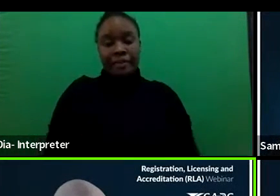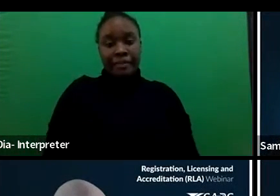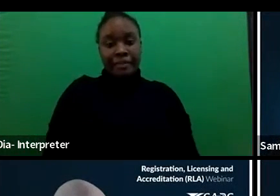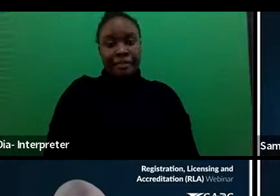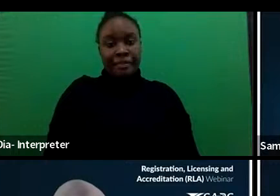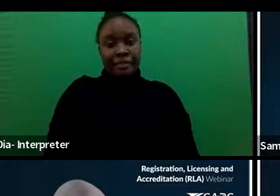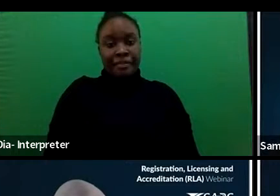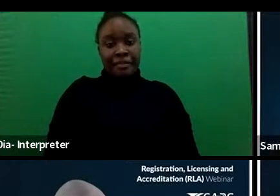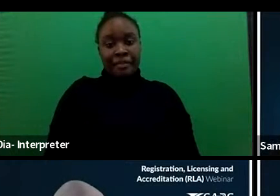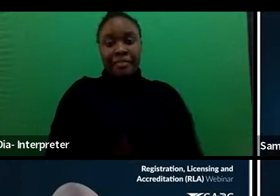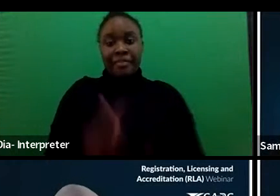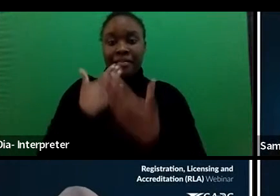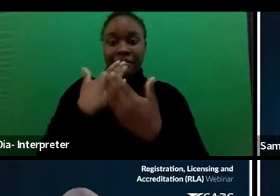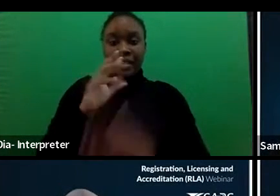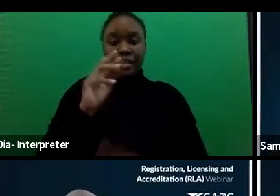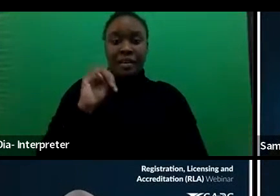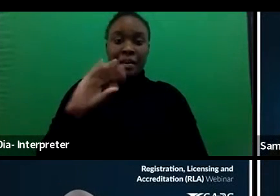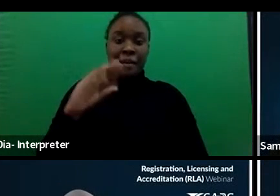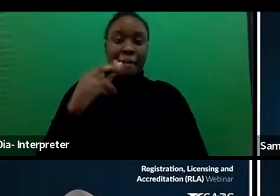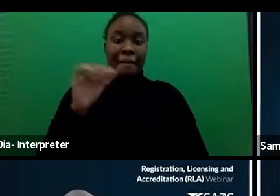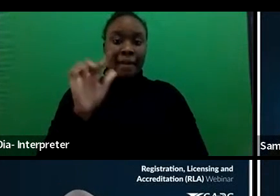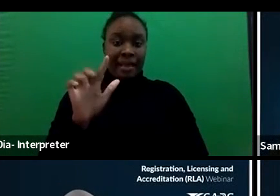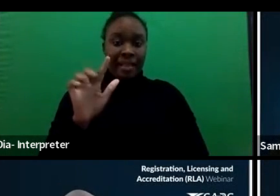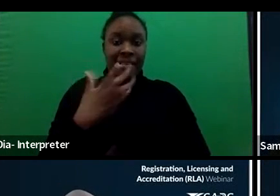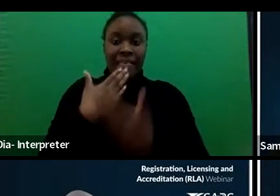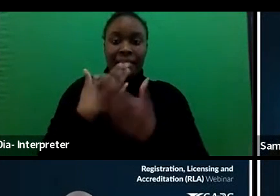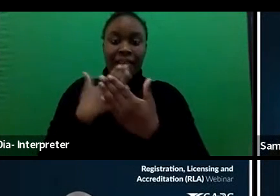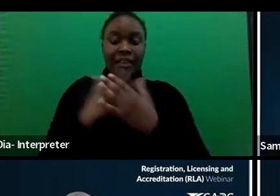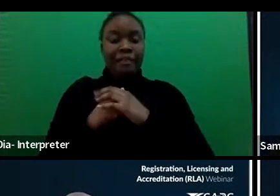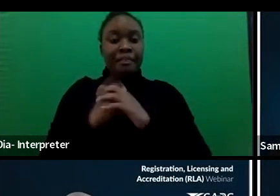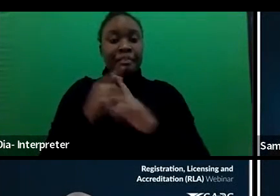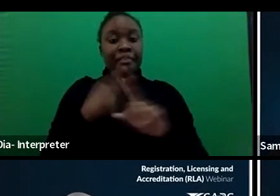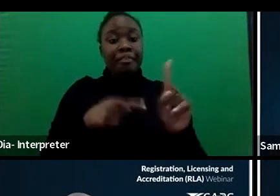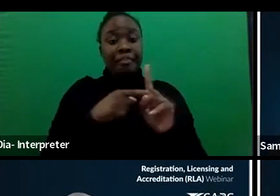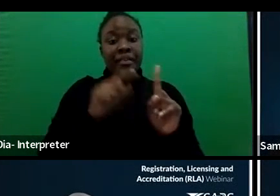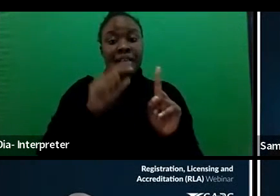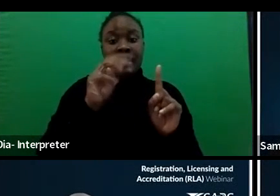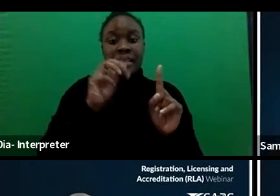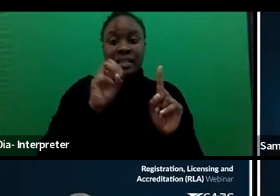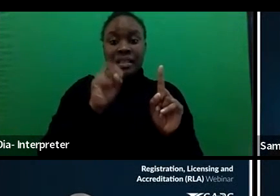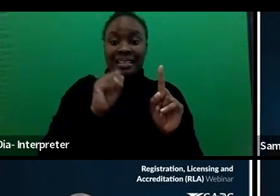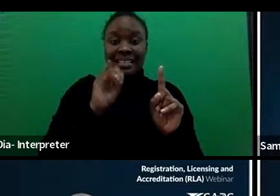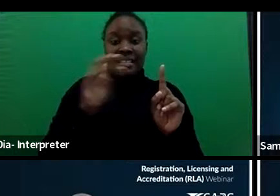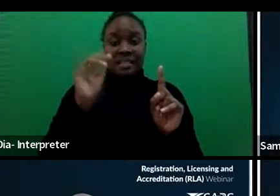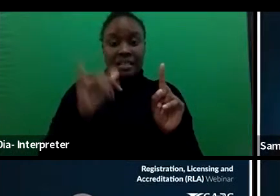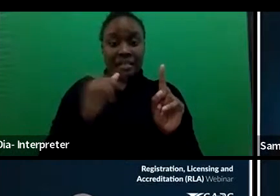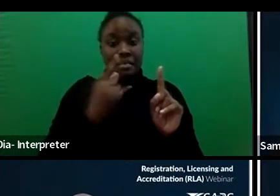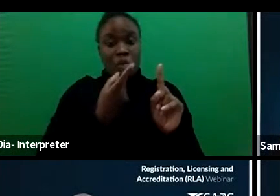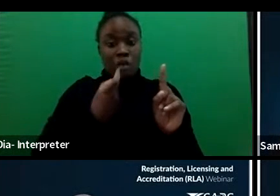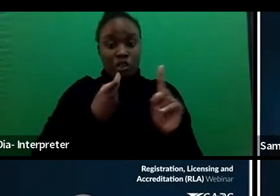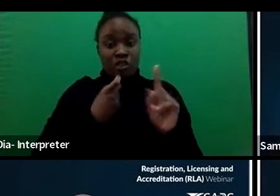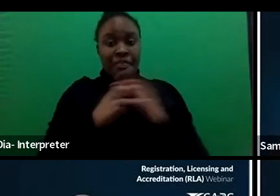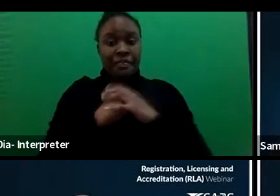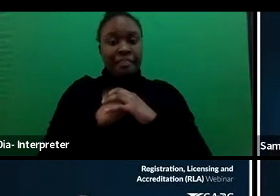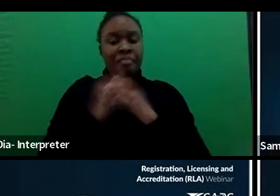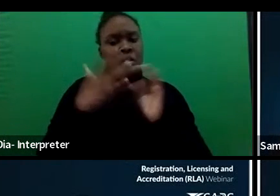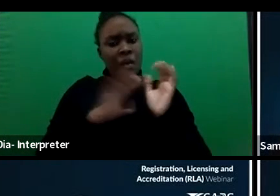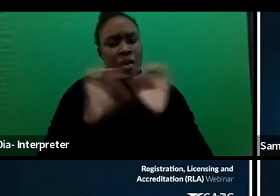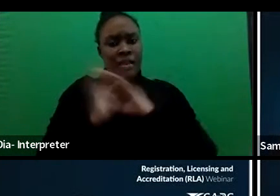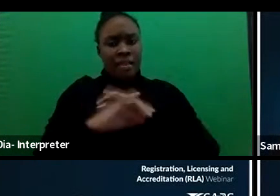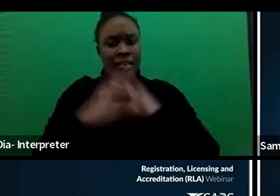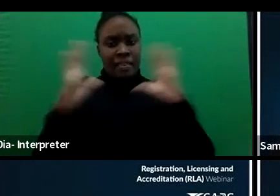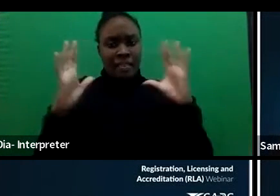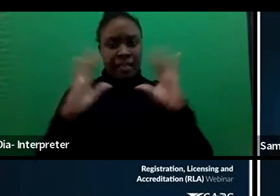Thank you, Michael. We have a question from Simi. Simi wants us to clarify regarding